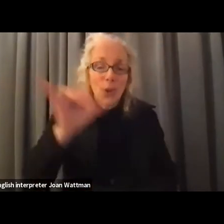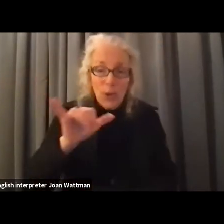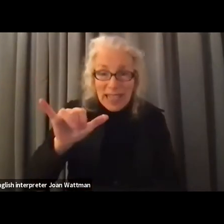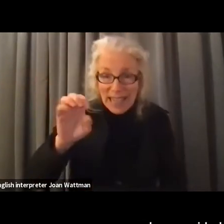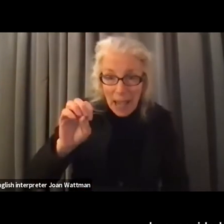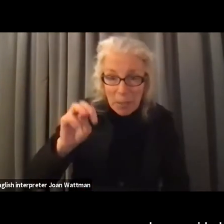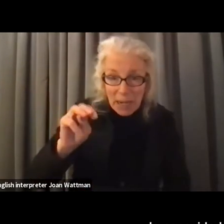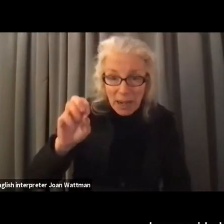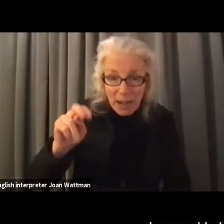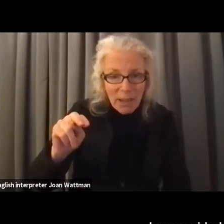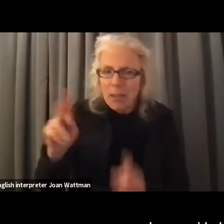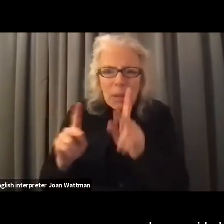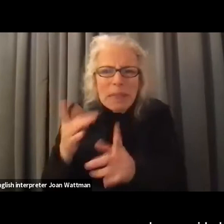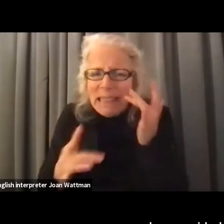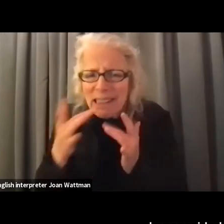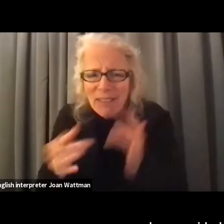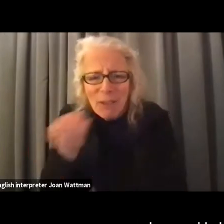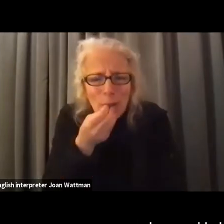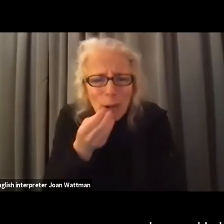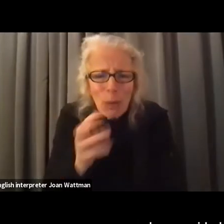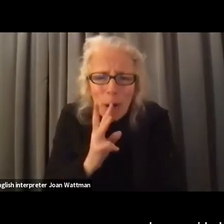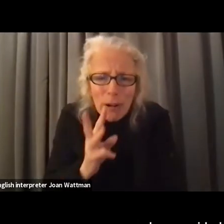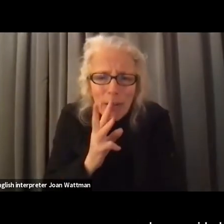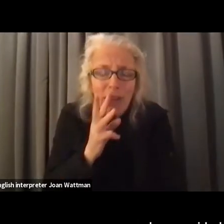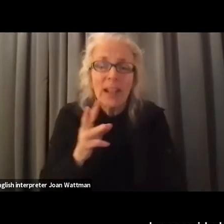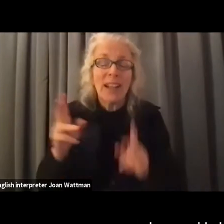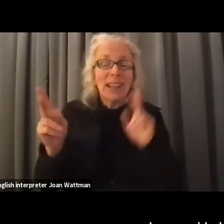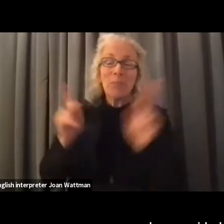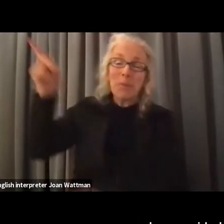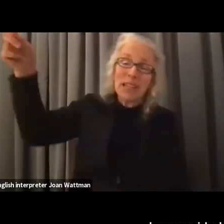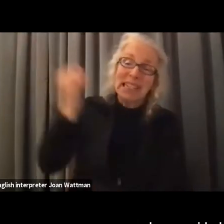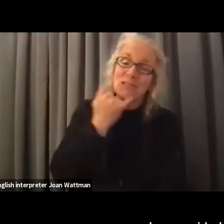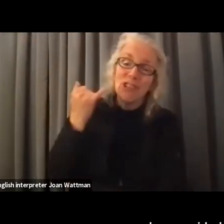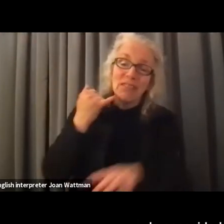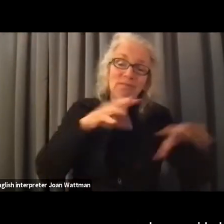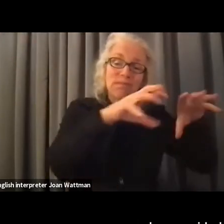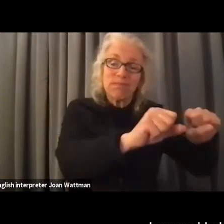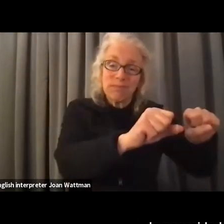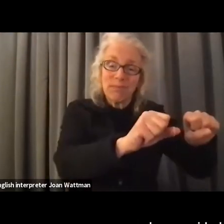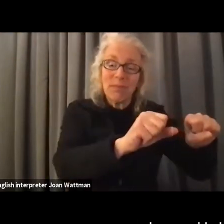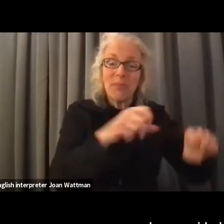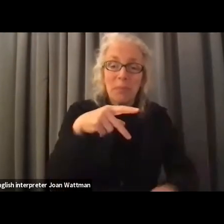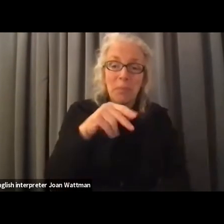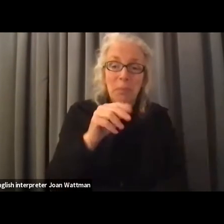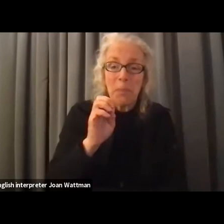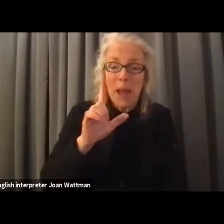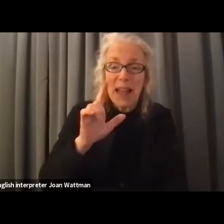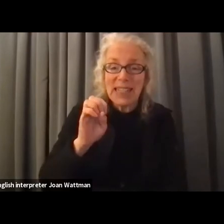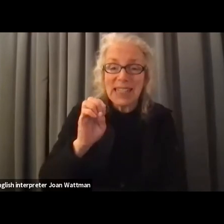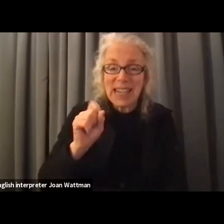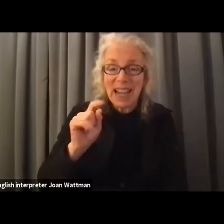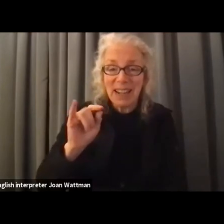Yemen, the need to continue to speak out against the Israeli occupation of Palestine. And that